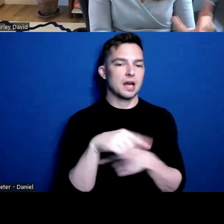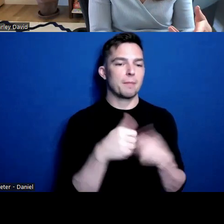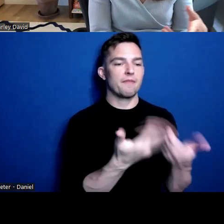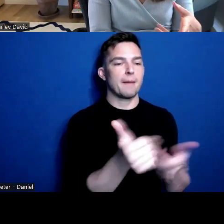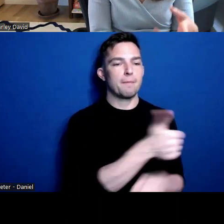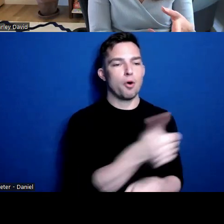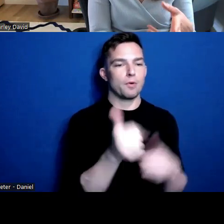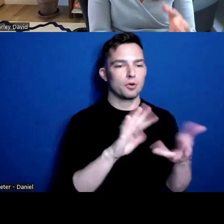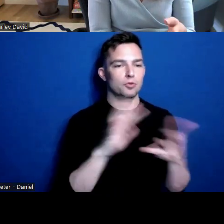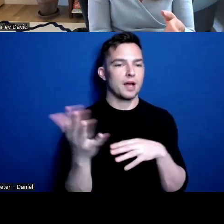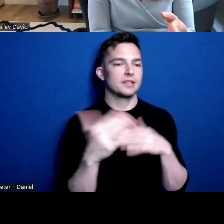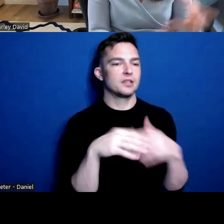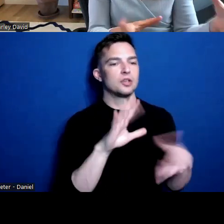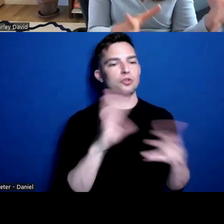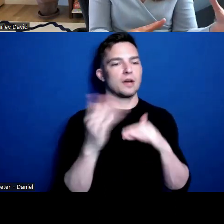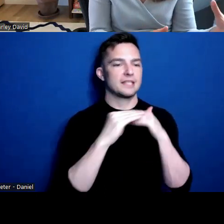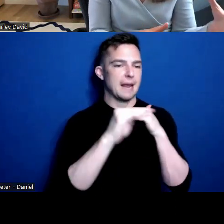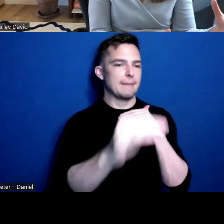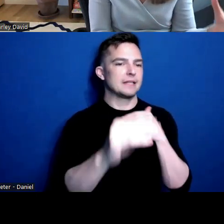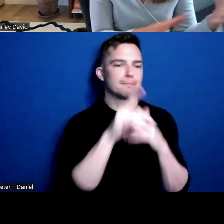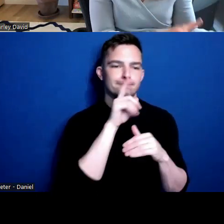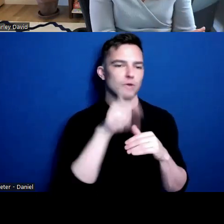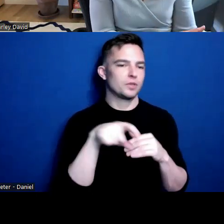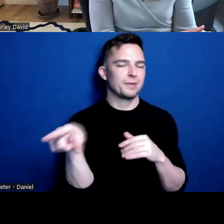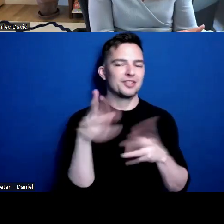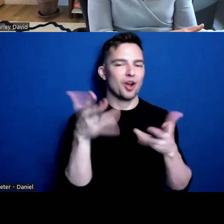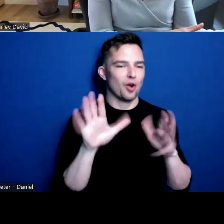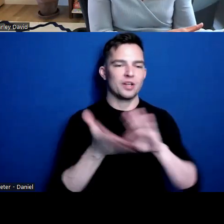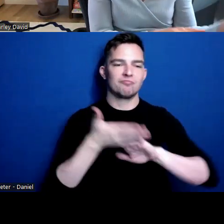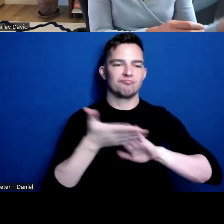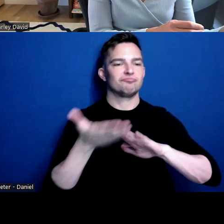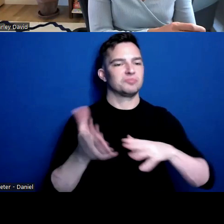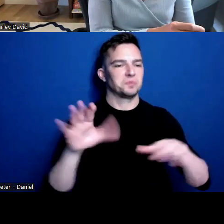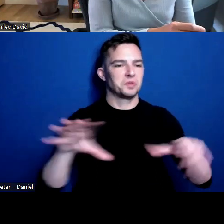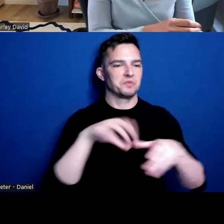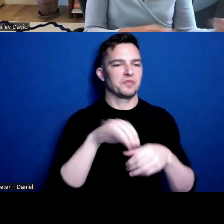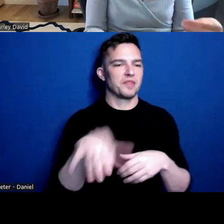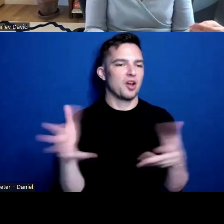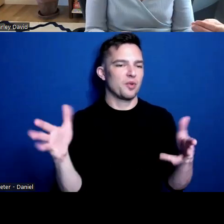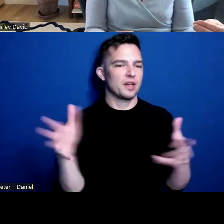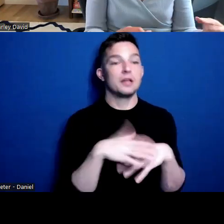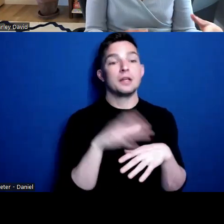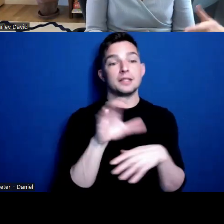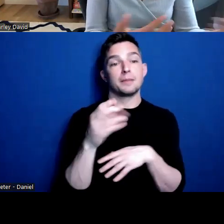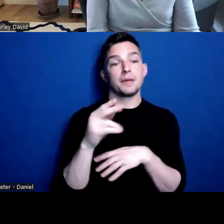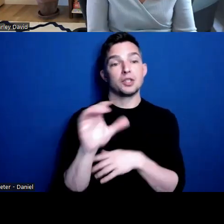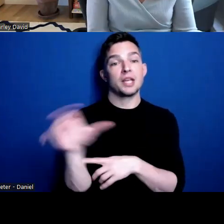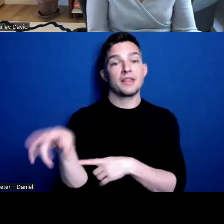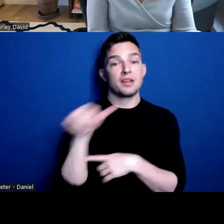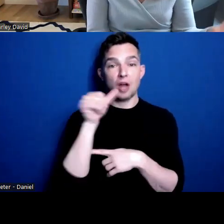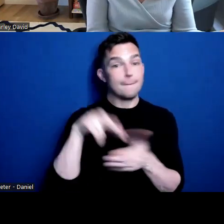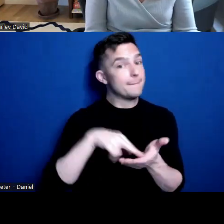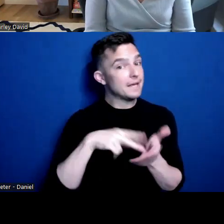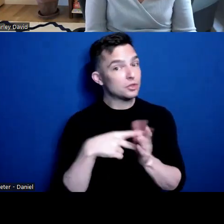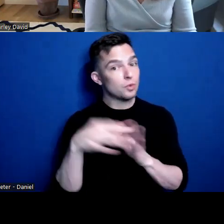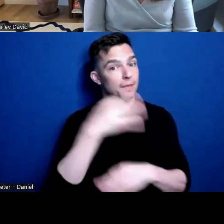crisis, crisis stabilization, and so on, because they are already doing that. And as I mentioned earlier, CCBHCs are not meant to